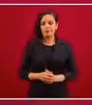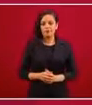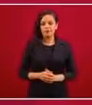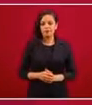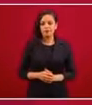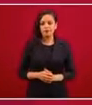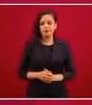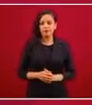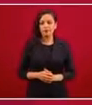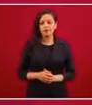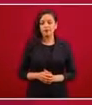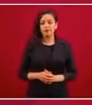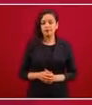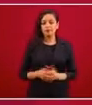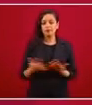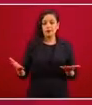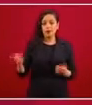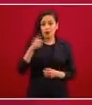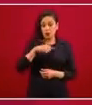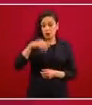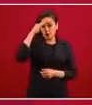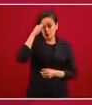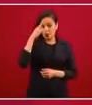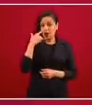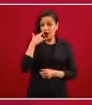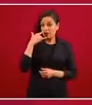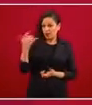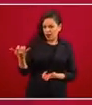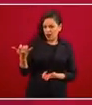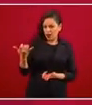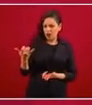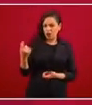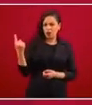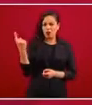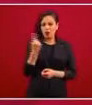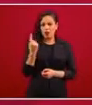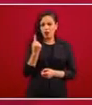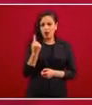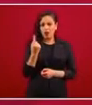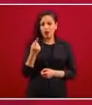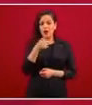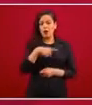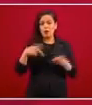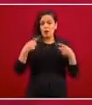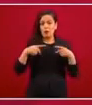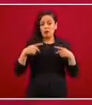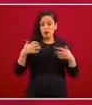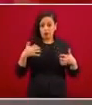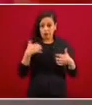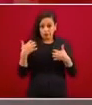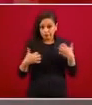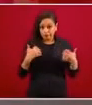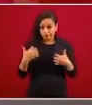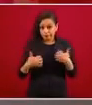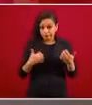It is not rare and it is not surprising, and we shouldn't be concerned that sometimes